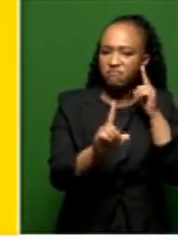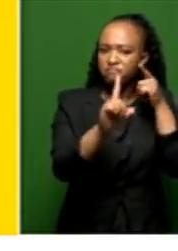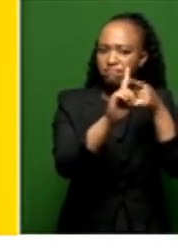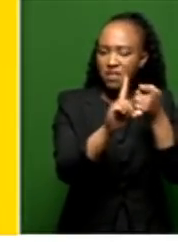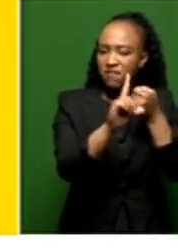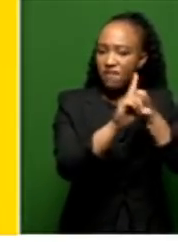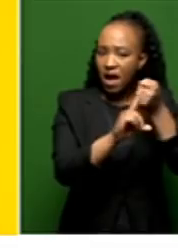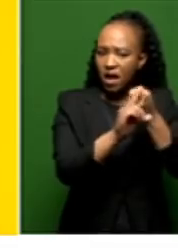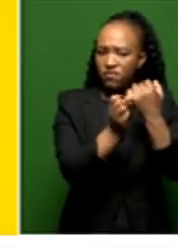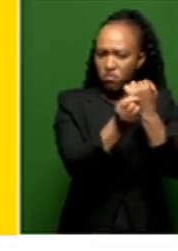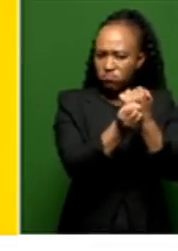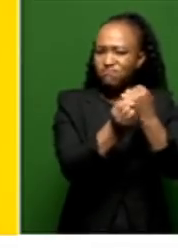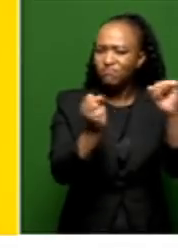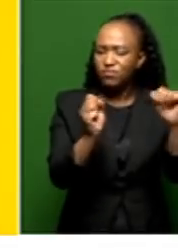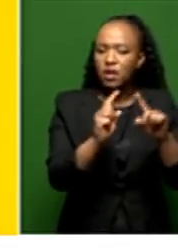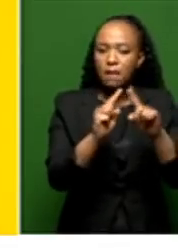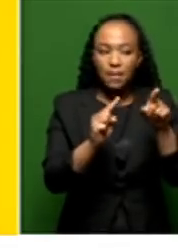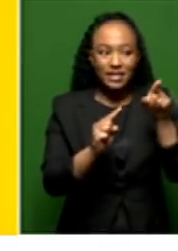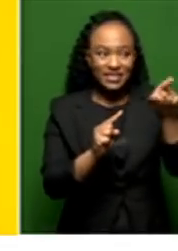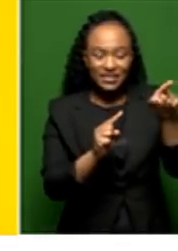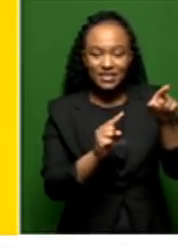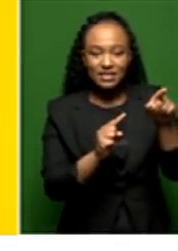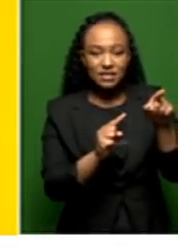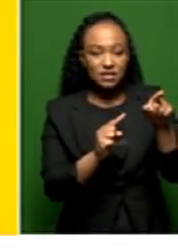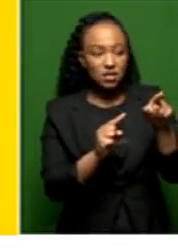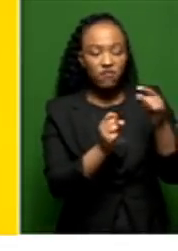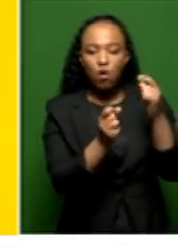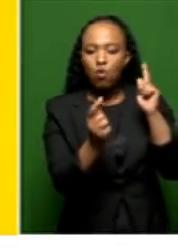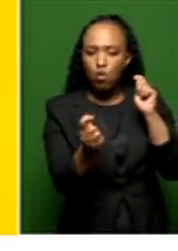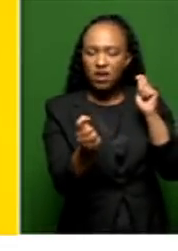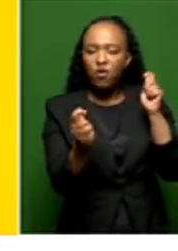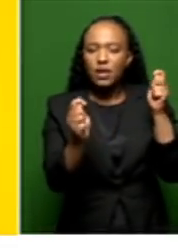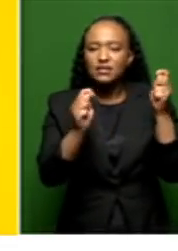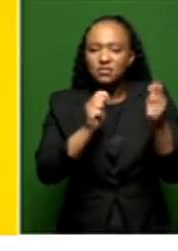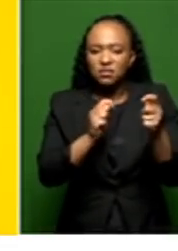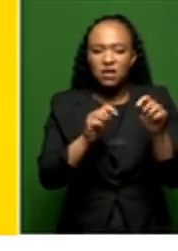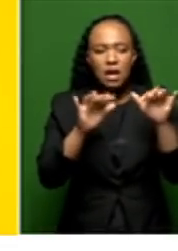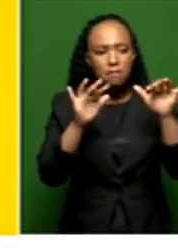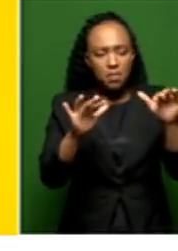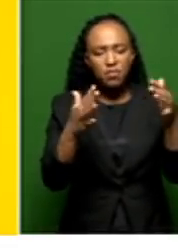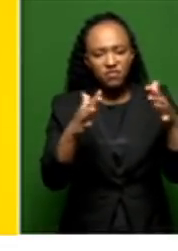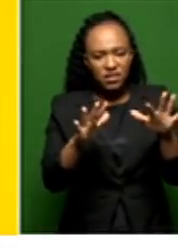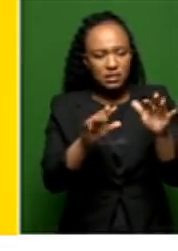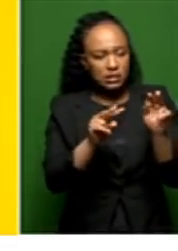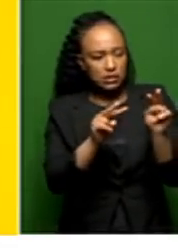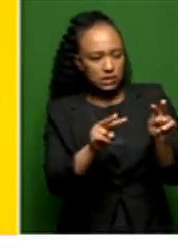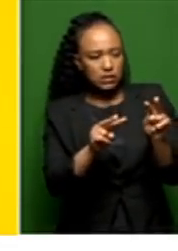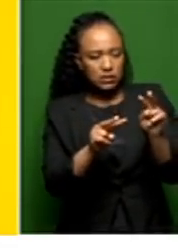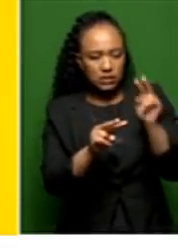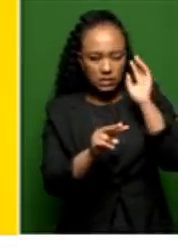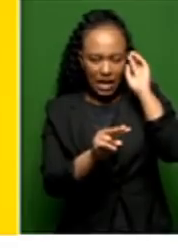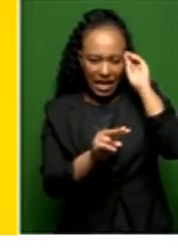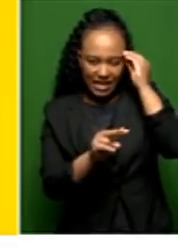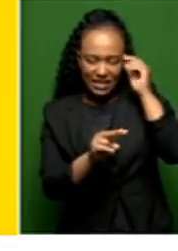seems to have happened is that this key motive force of the revolution, the people, have decoupled their